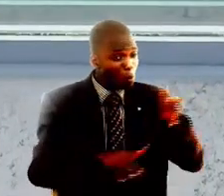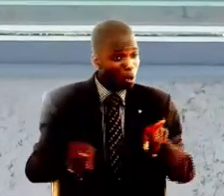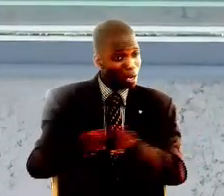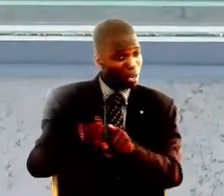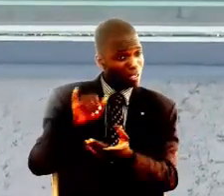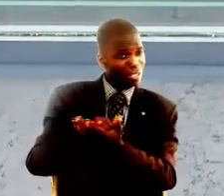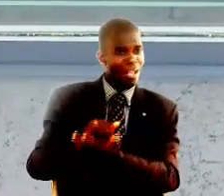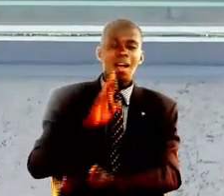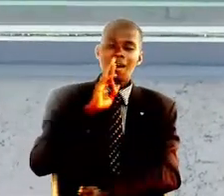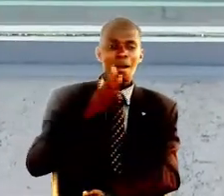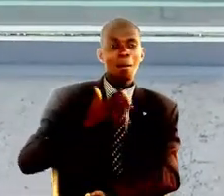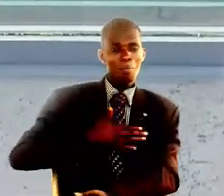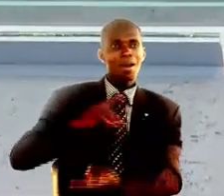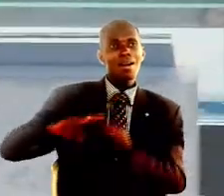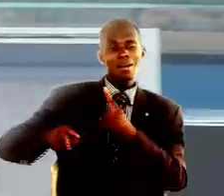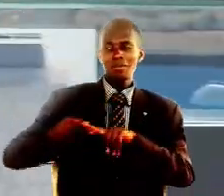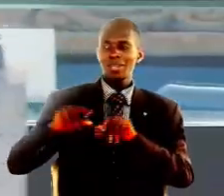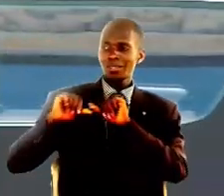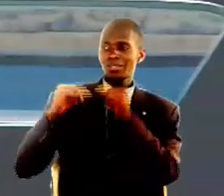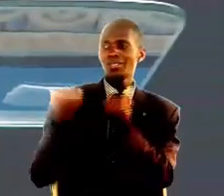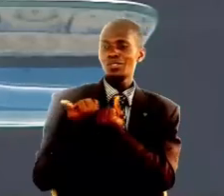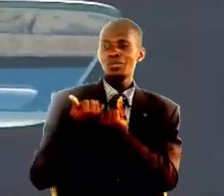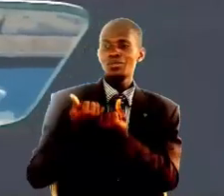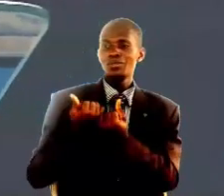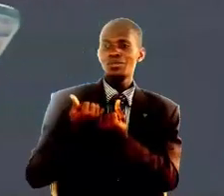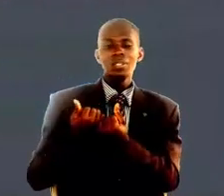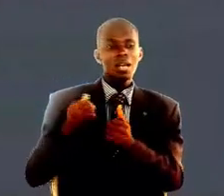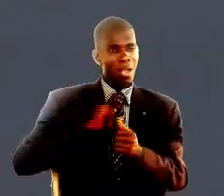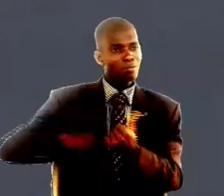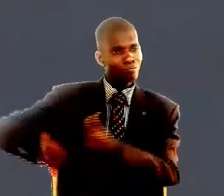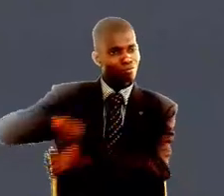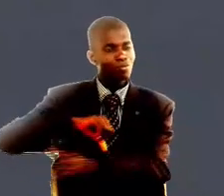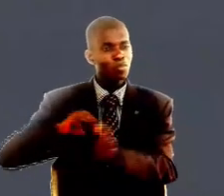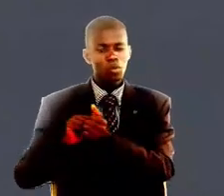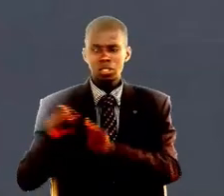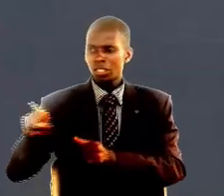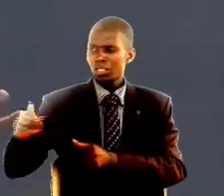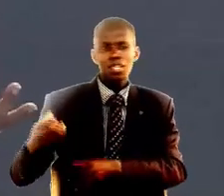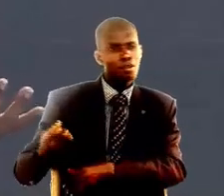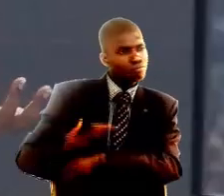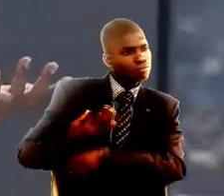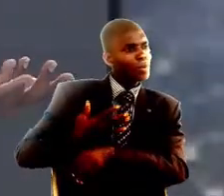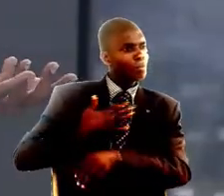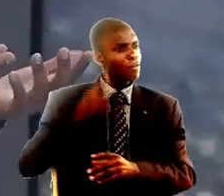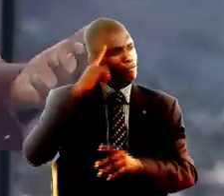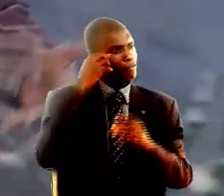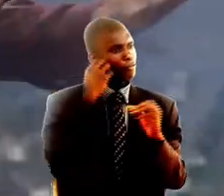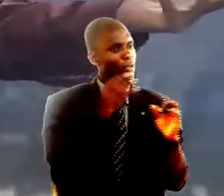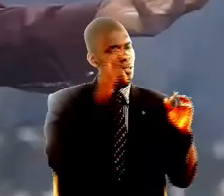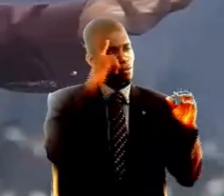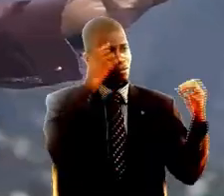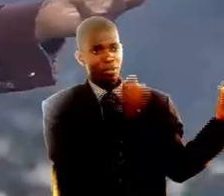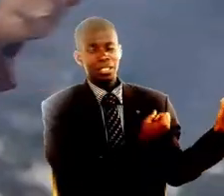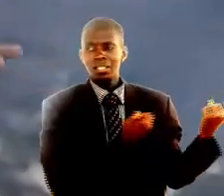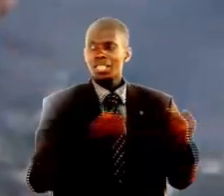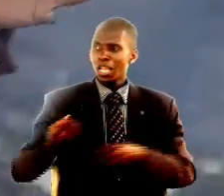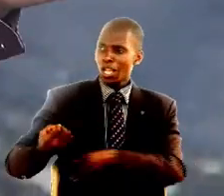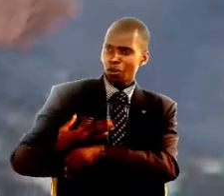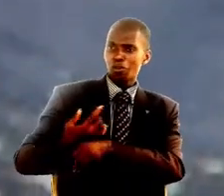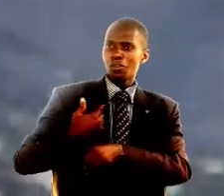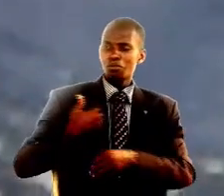my associates. They're the people that will encourage my faith, encourage my confidence, encourage me